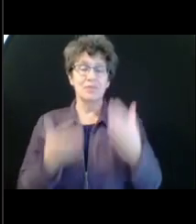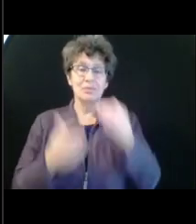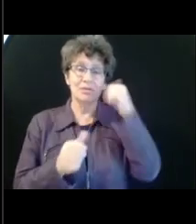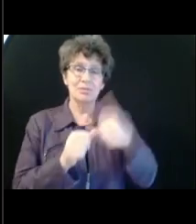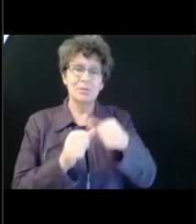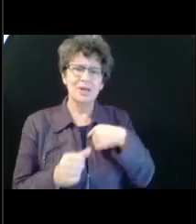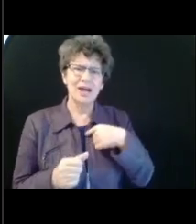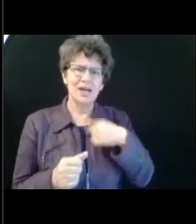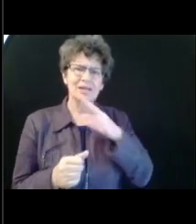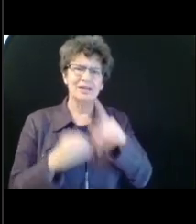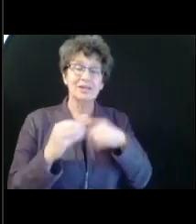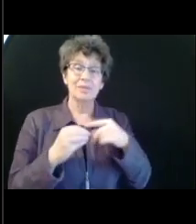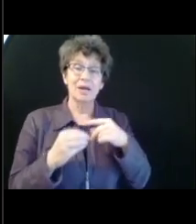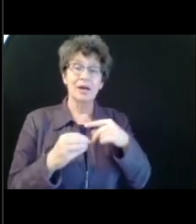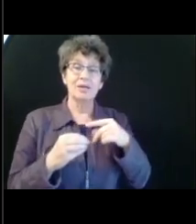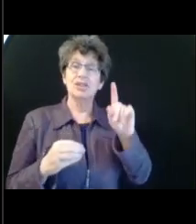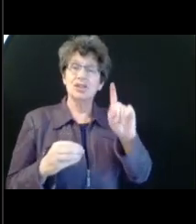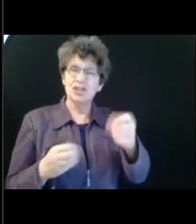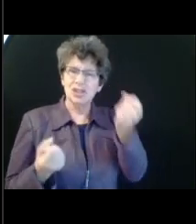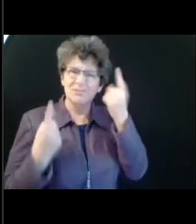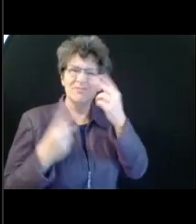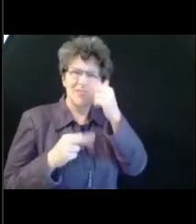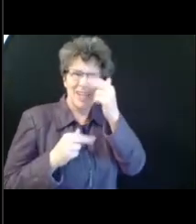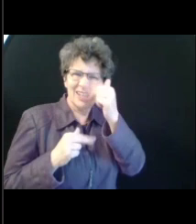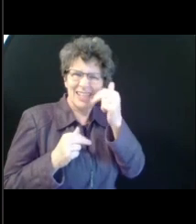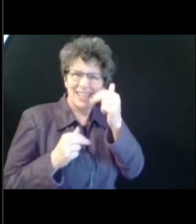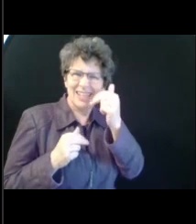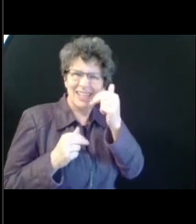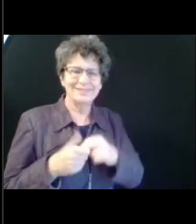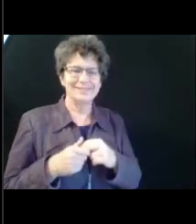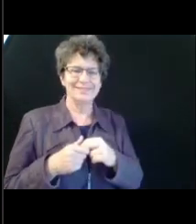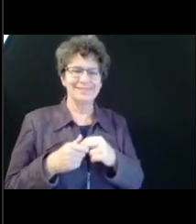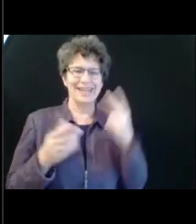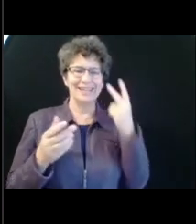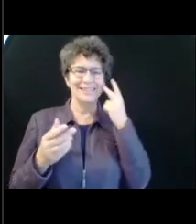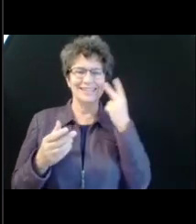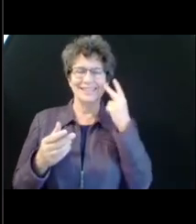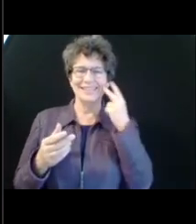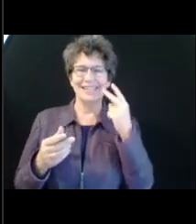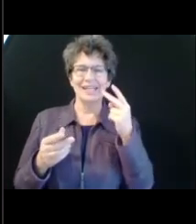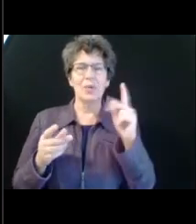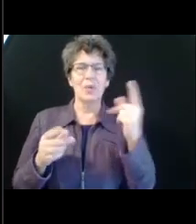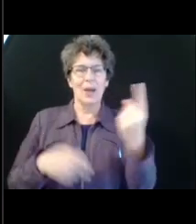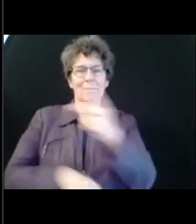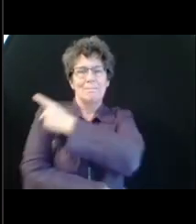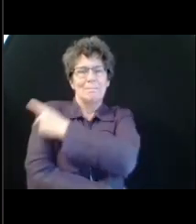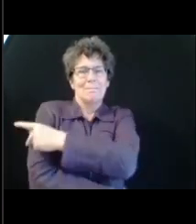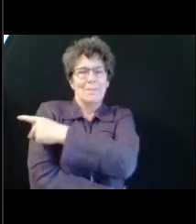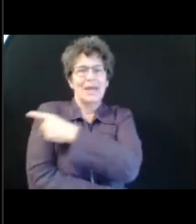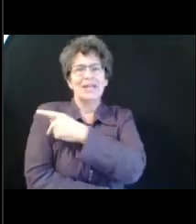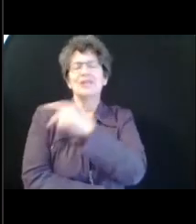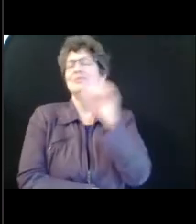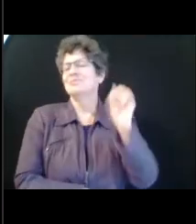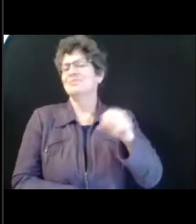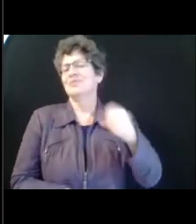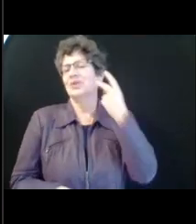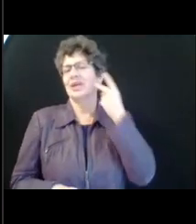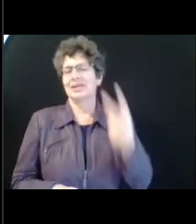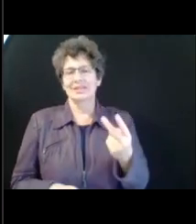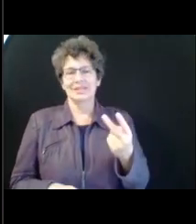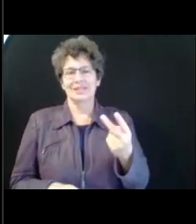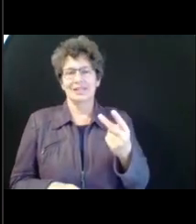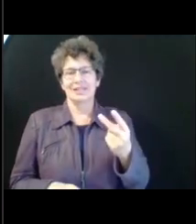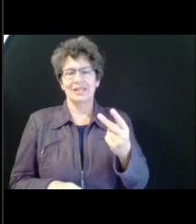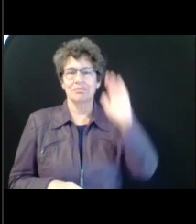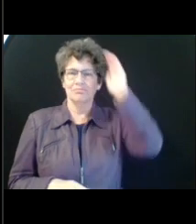something about a sense of humor earlier. Well, here are examples of a patient who has done that. You can tell that she's got a patch on